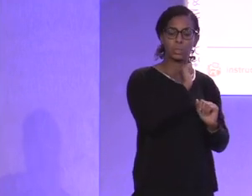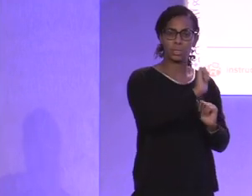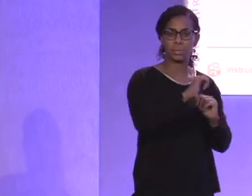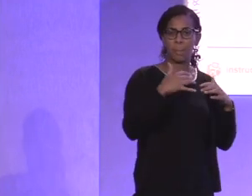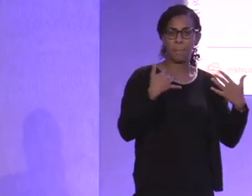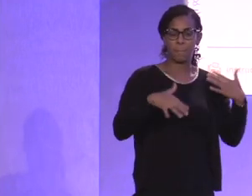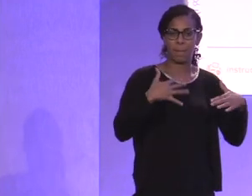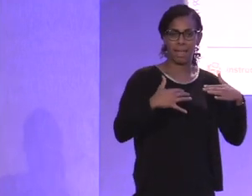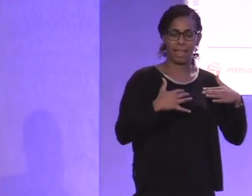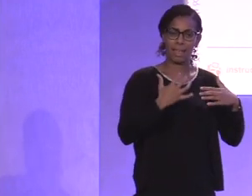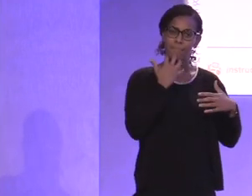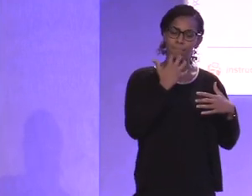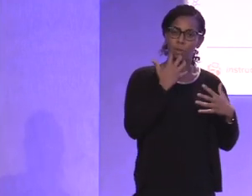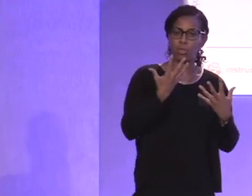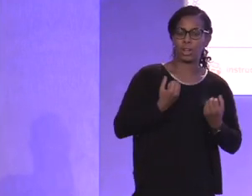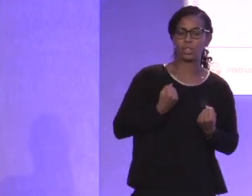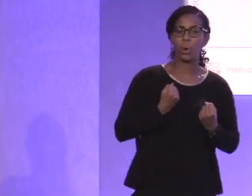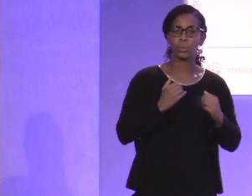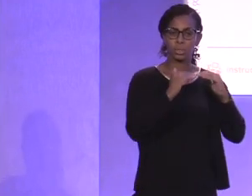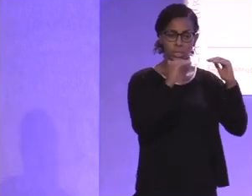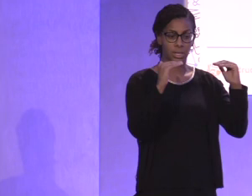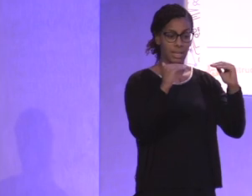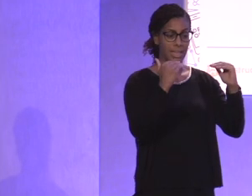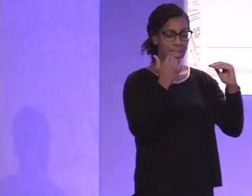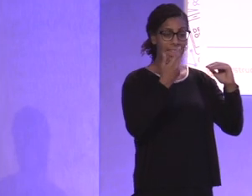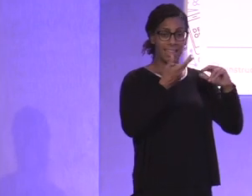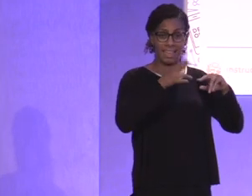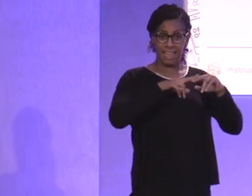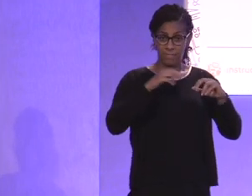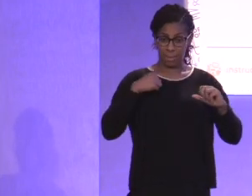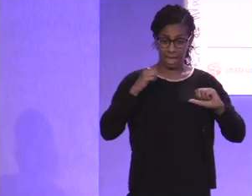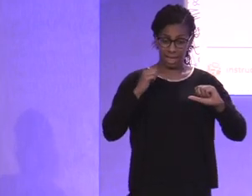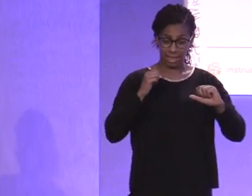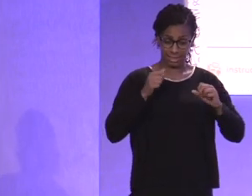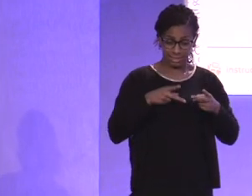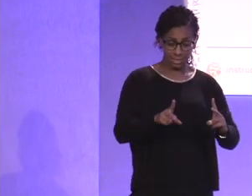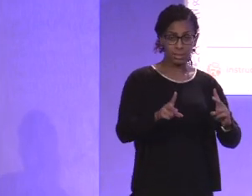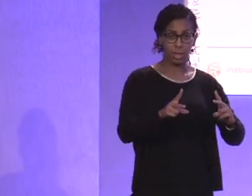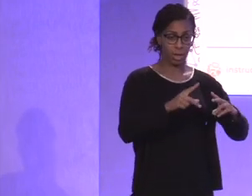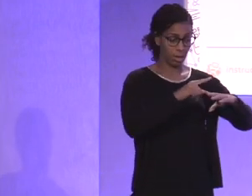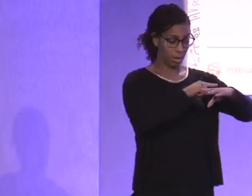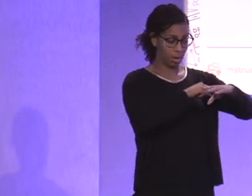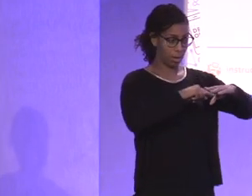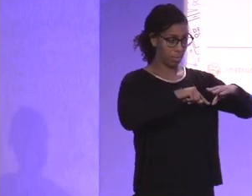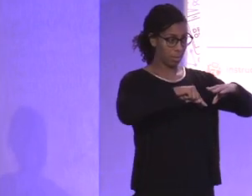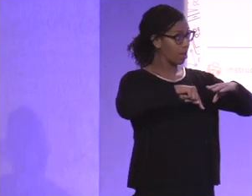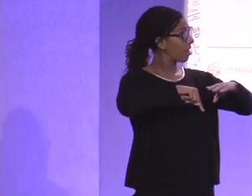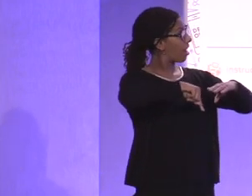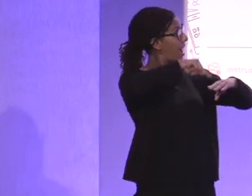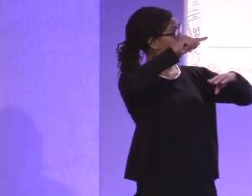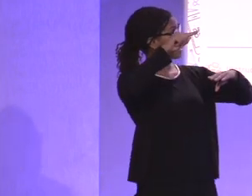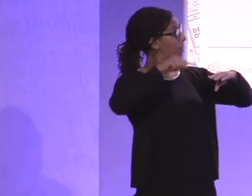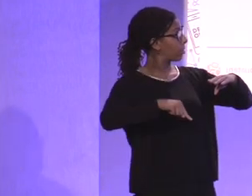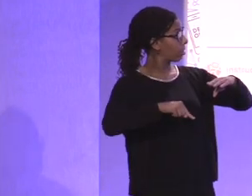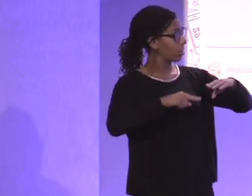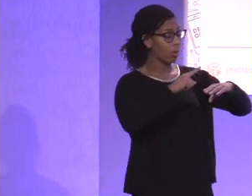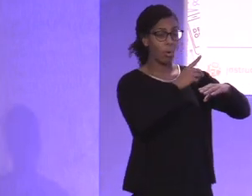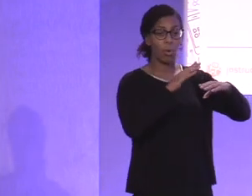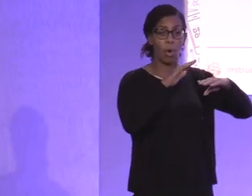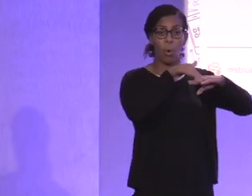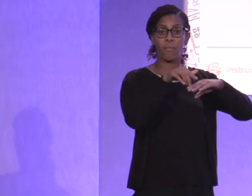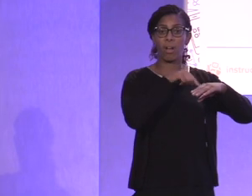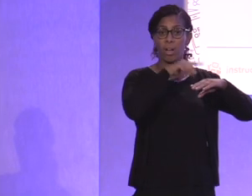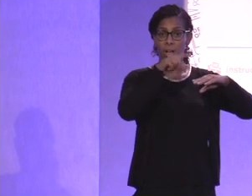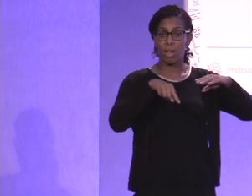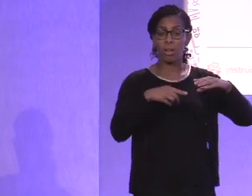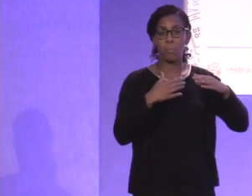I am if I breach that line, if my system is unstable for more than, in this case, 127 minutes